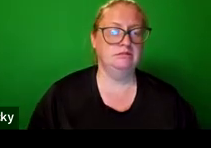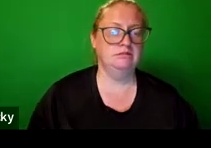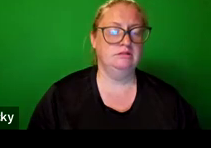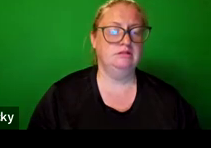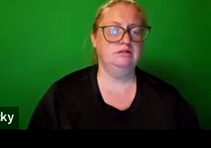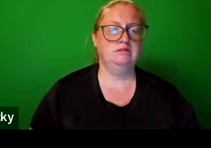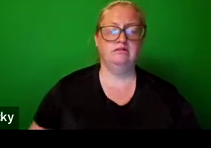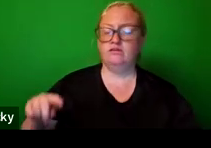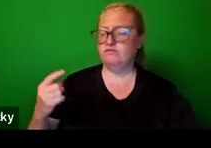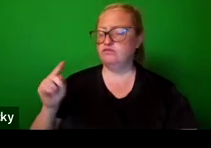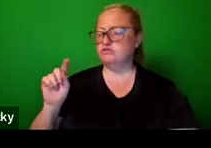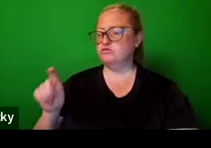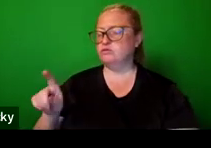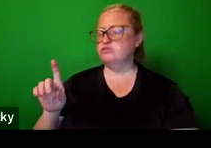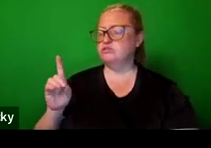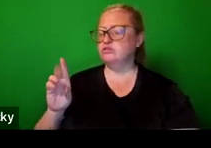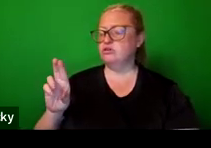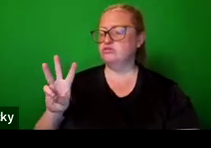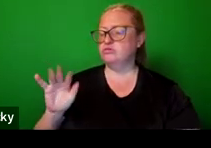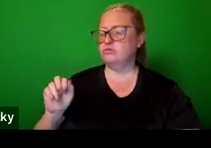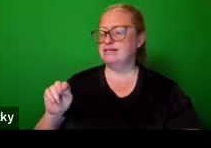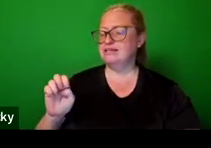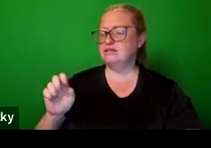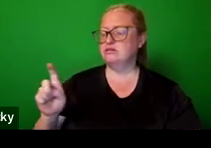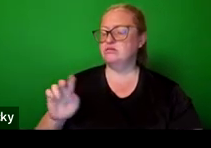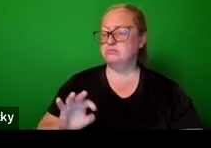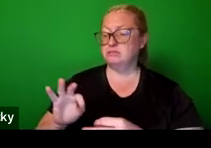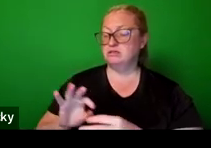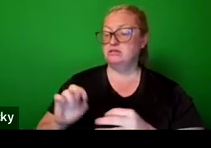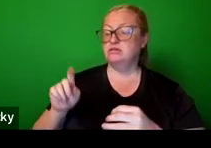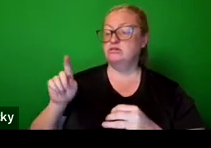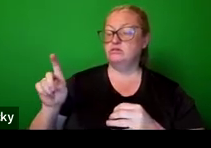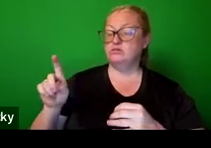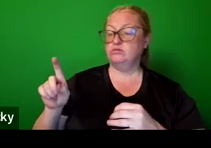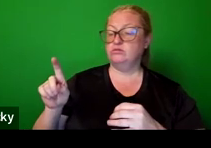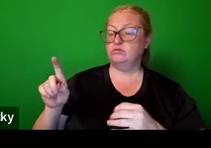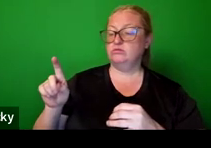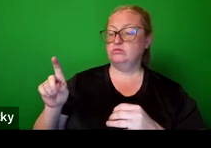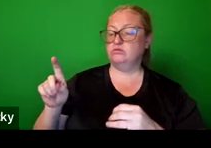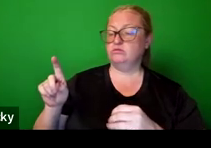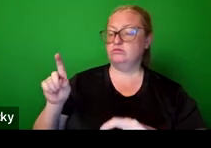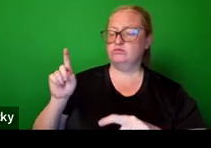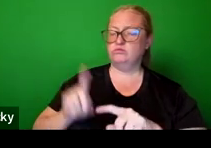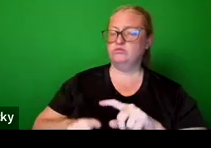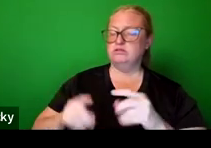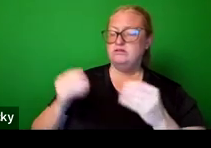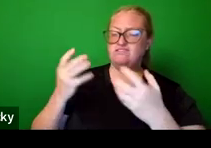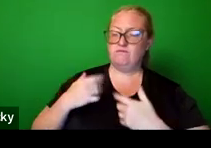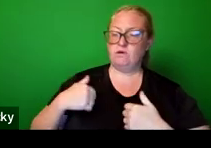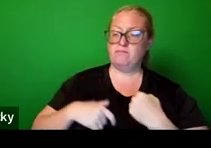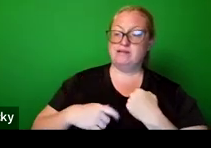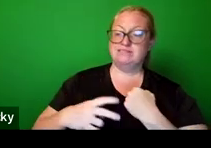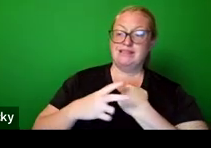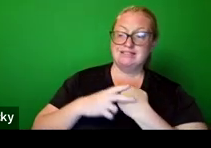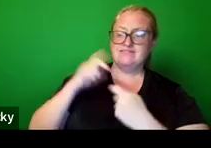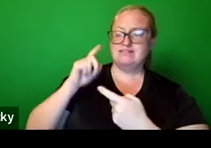First question, Dr. Nguyen, you mentioned that we couldn't ascertain savings until we know how